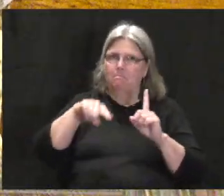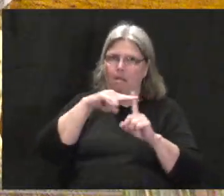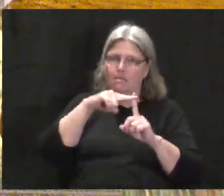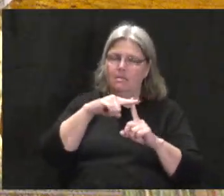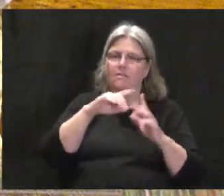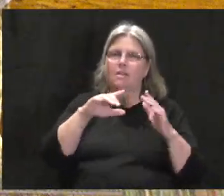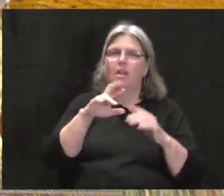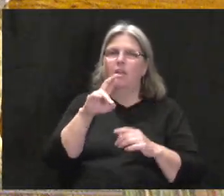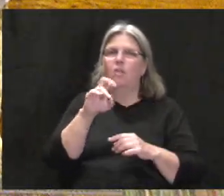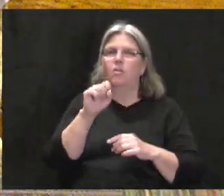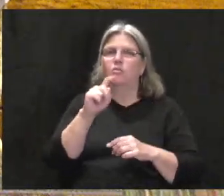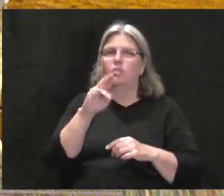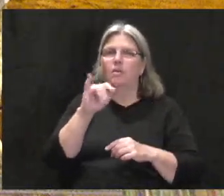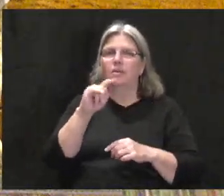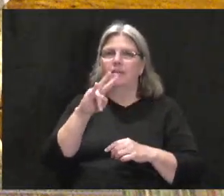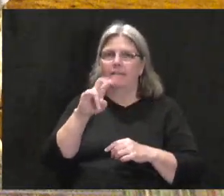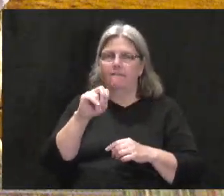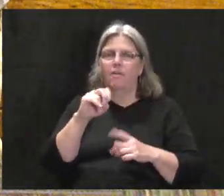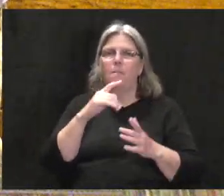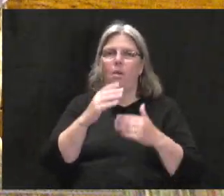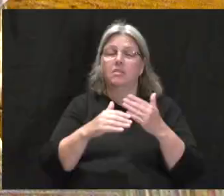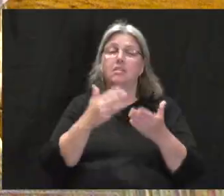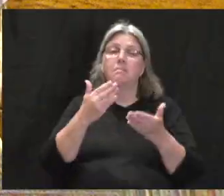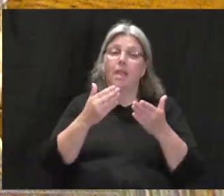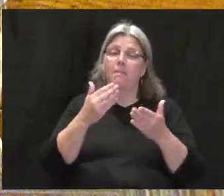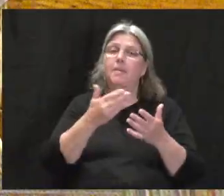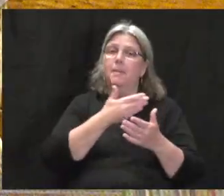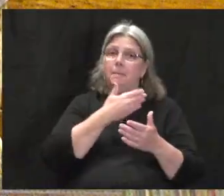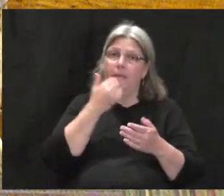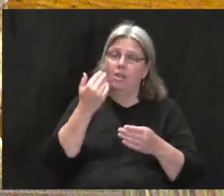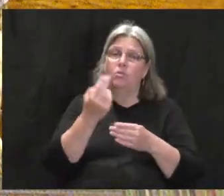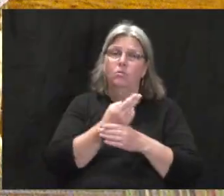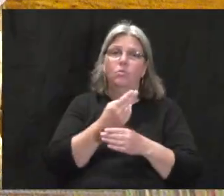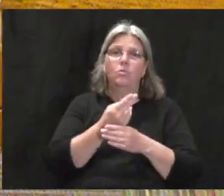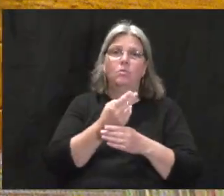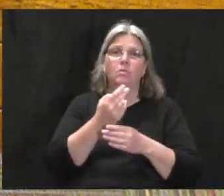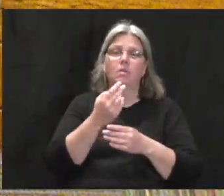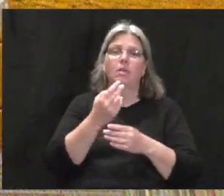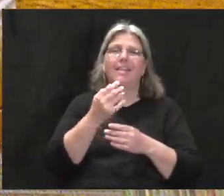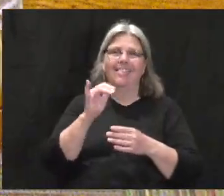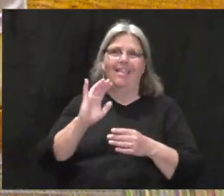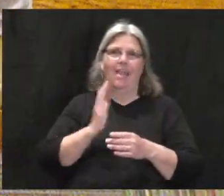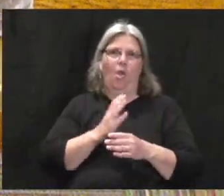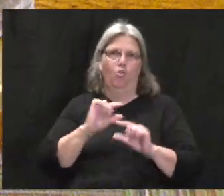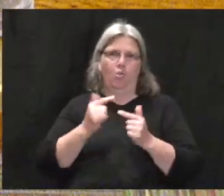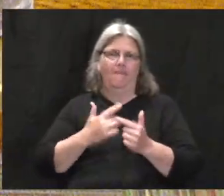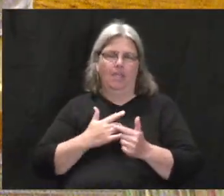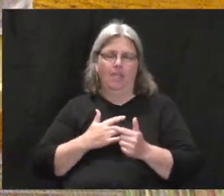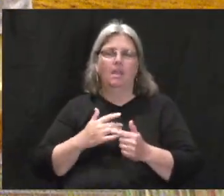we started at the middle school and built it up, changing the culture 1 grade at a time.